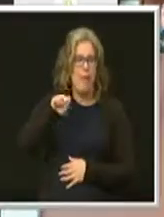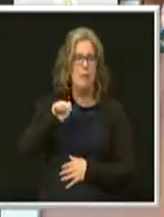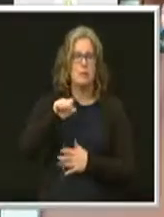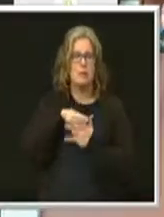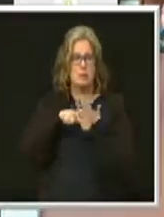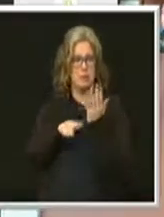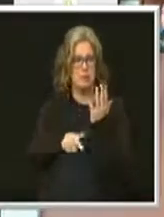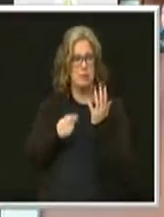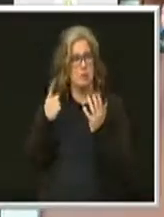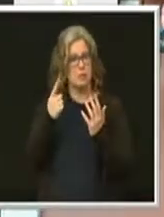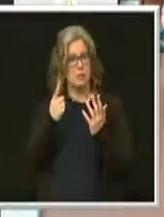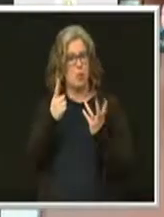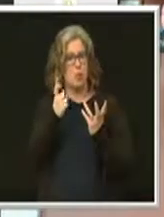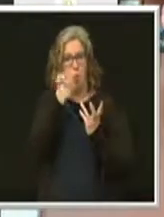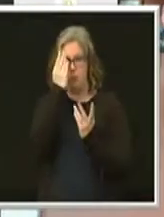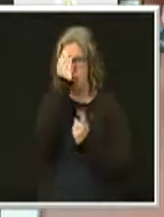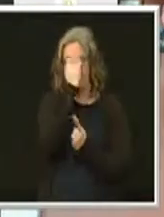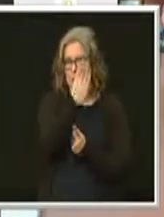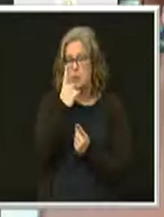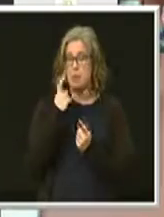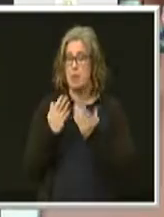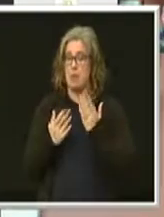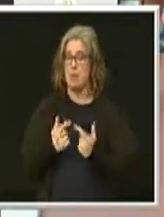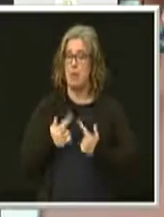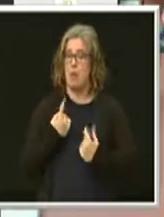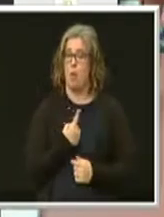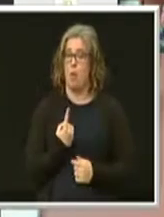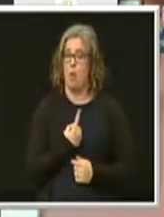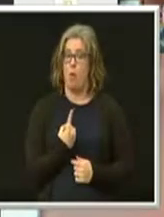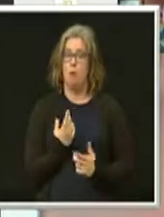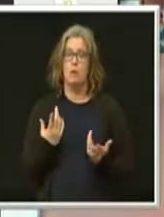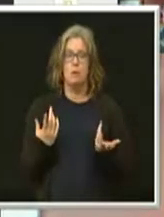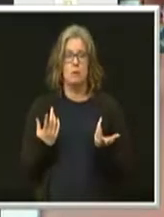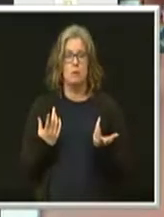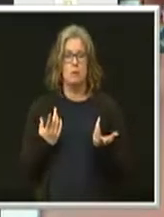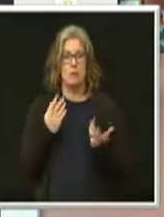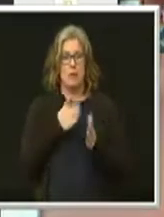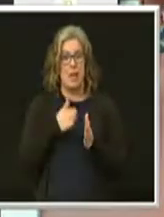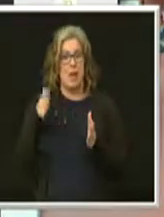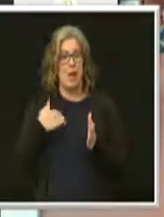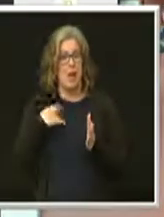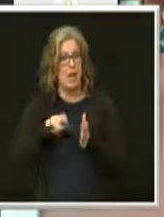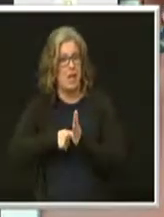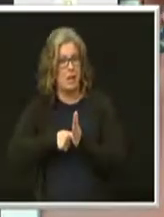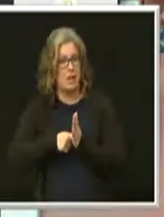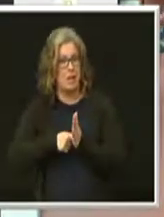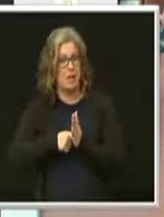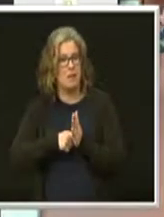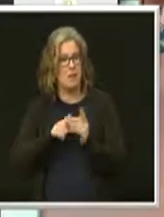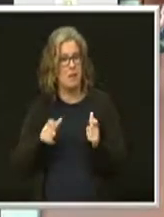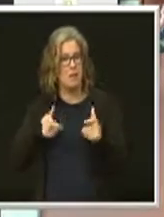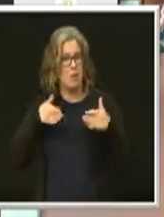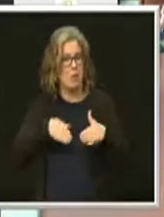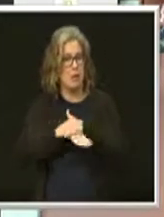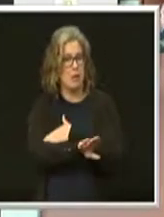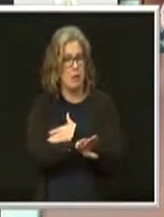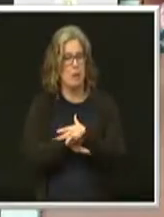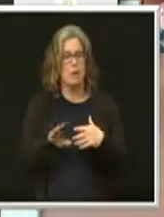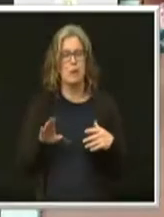not? Someone you want notified because maybe you live alone. If a neighbor has a key, so that there's a faster way to get to